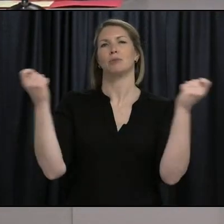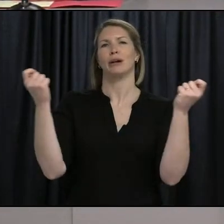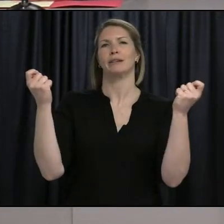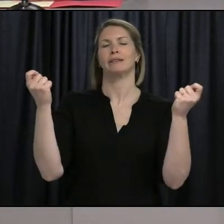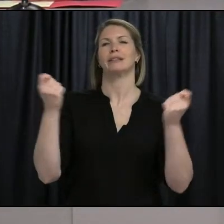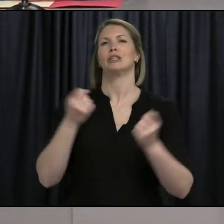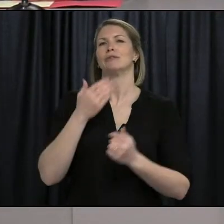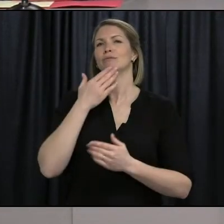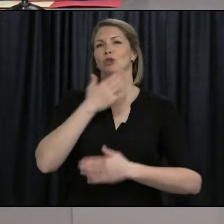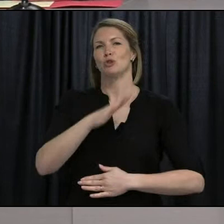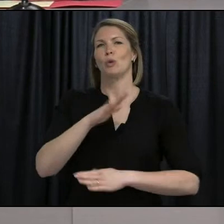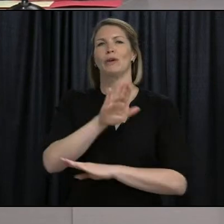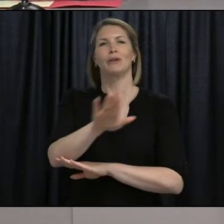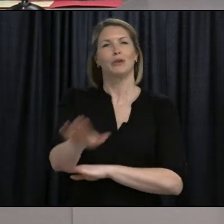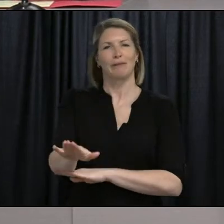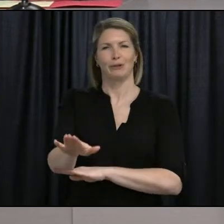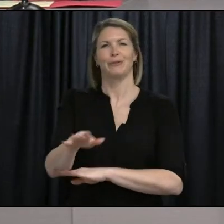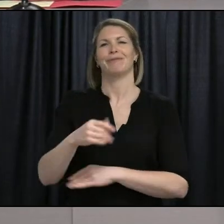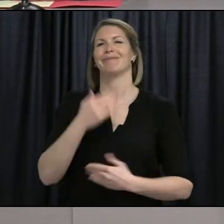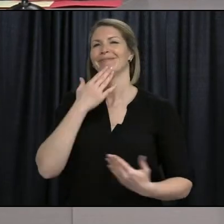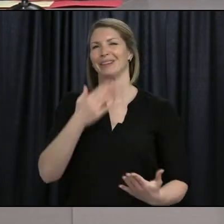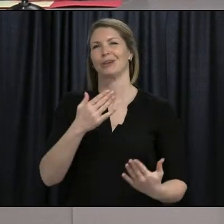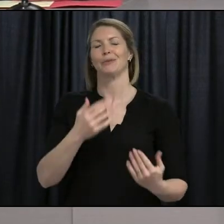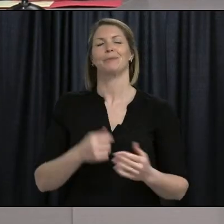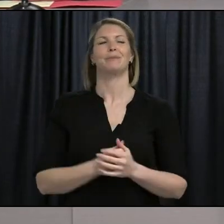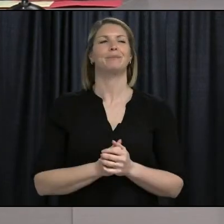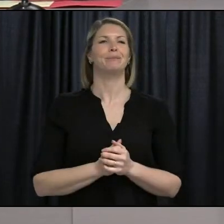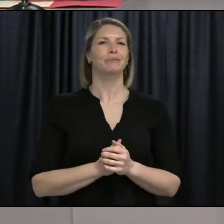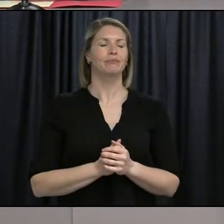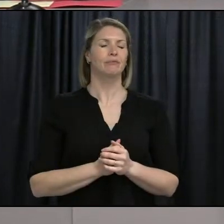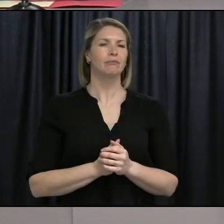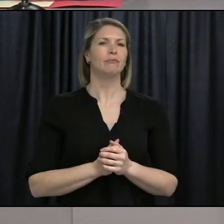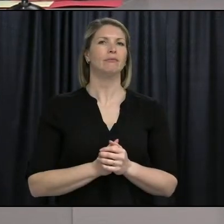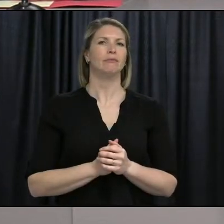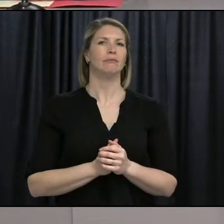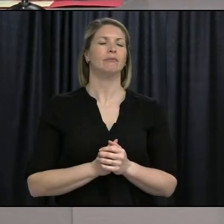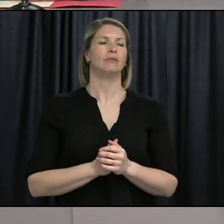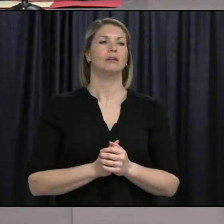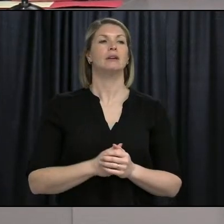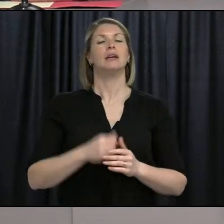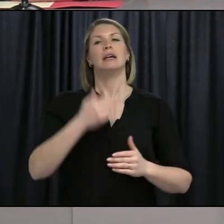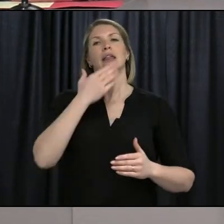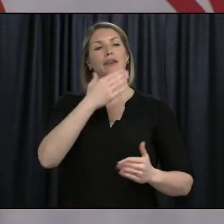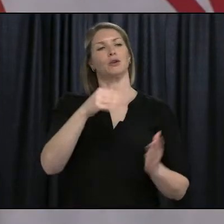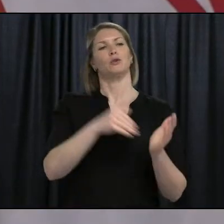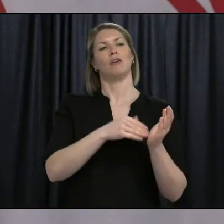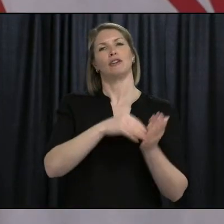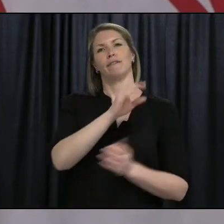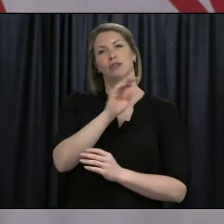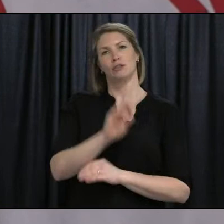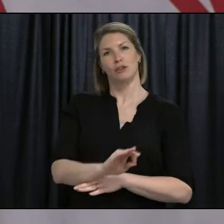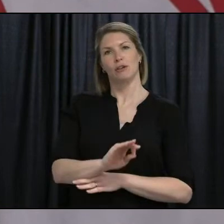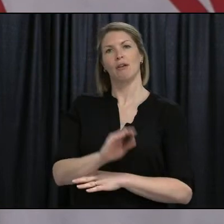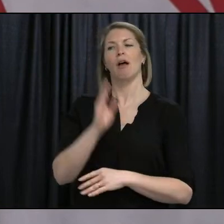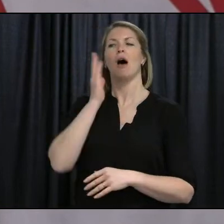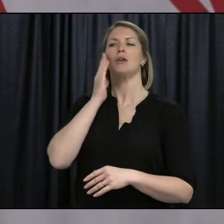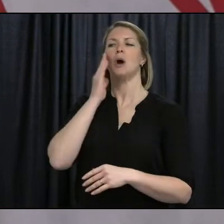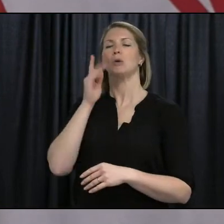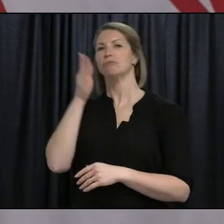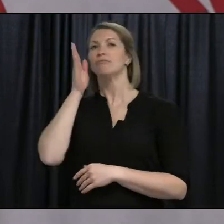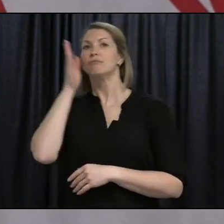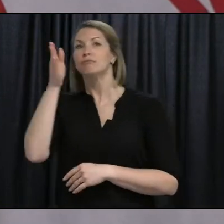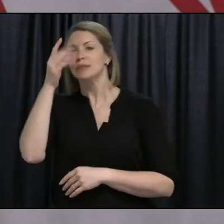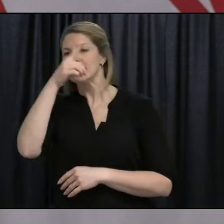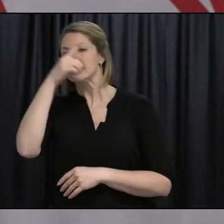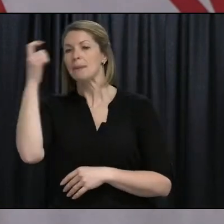Well, thank you, Dr. Fitzgerald. Certainly encouraging science looking into the summer months. Over the last few days, we've seen a slight increase in the